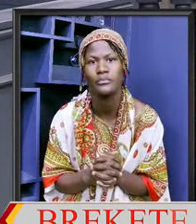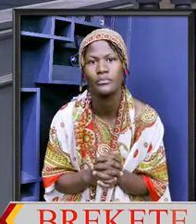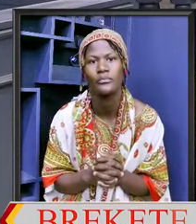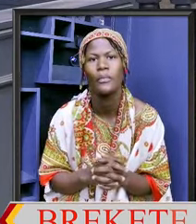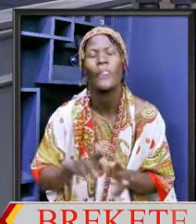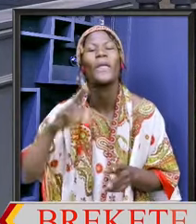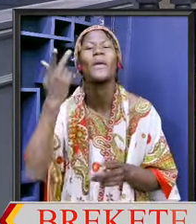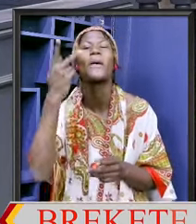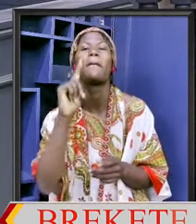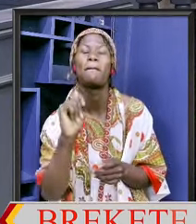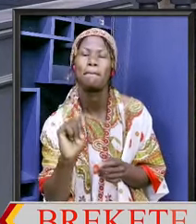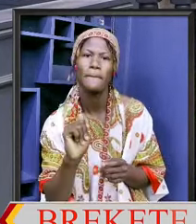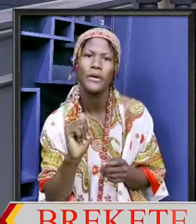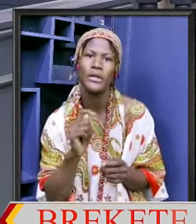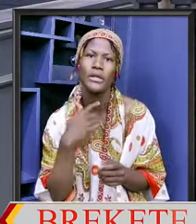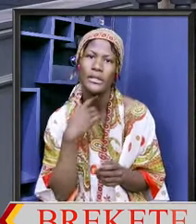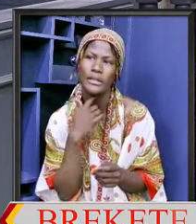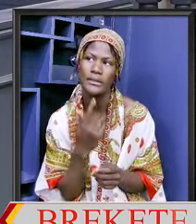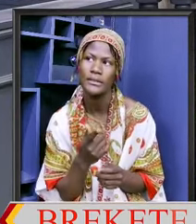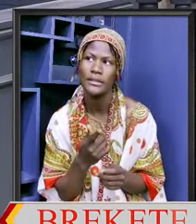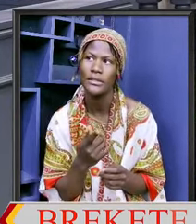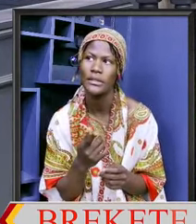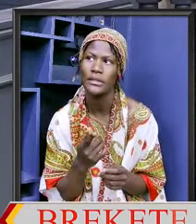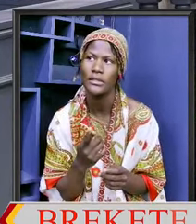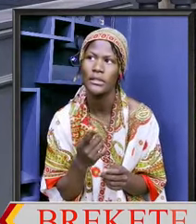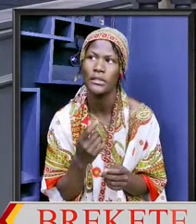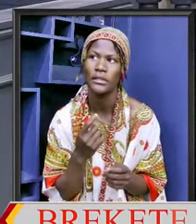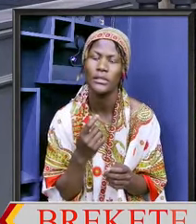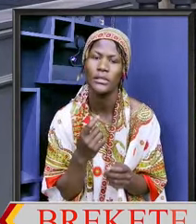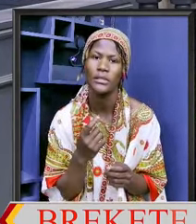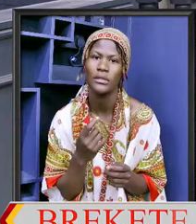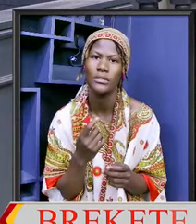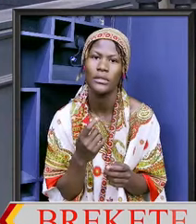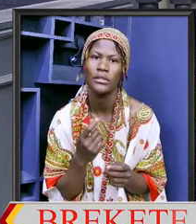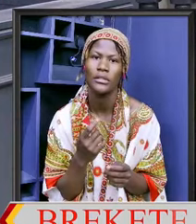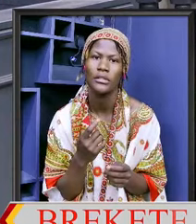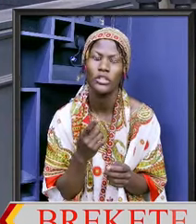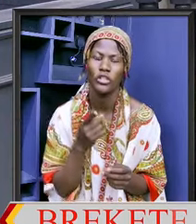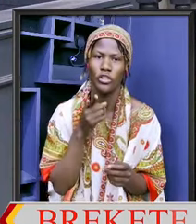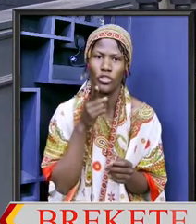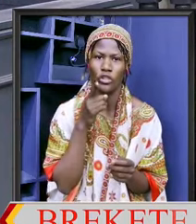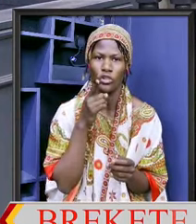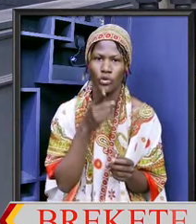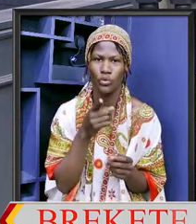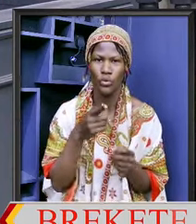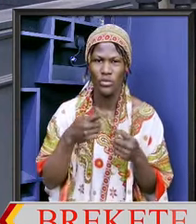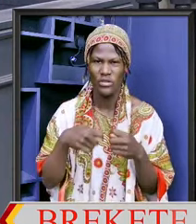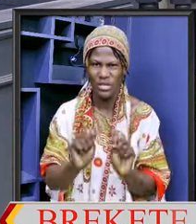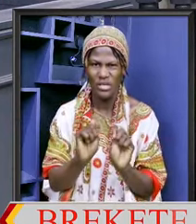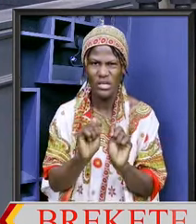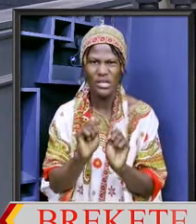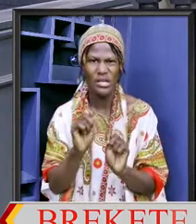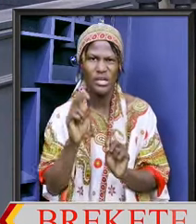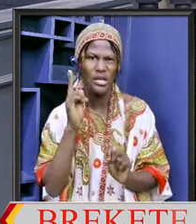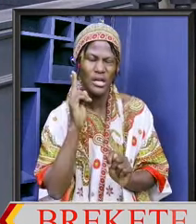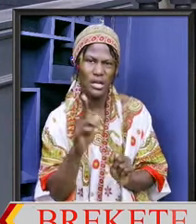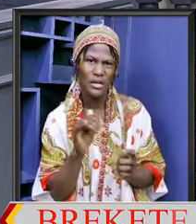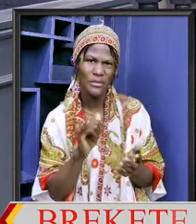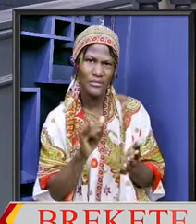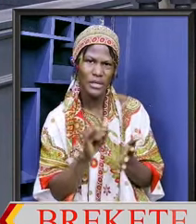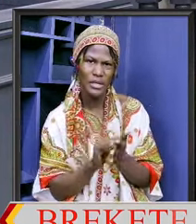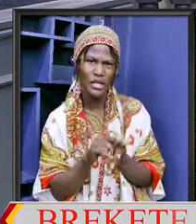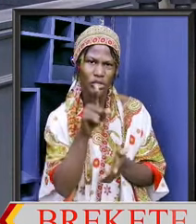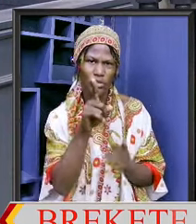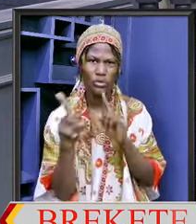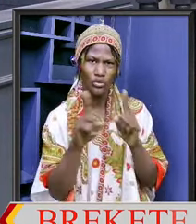Yes, Monary President. Upon say, let's assume say you know they are aware. Upon say you even trigger them to let them know say you